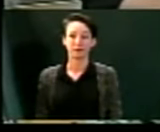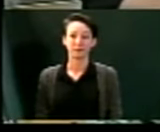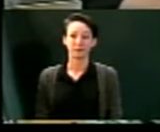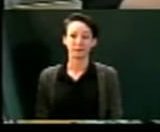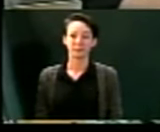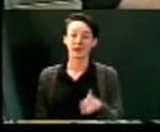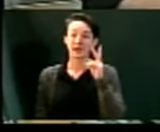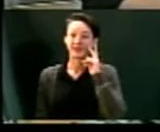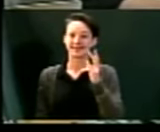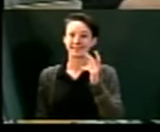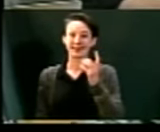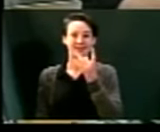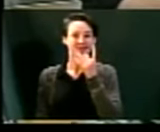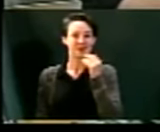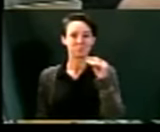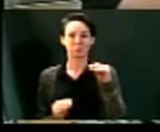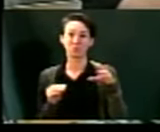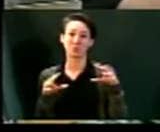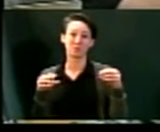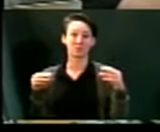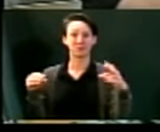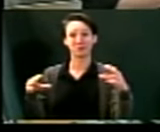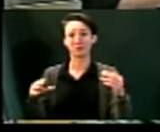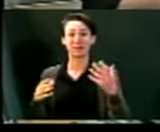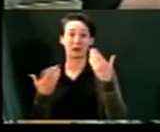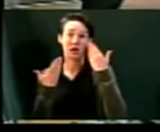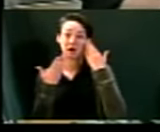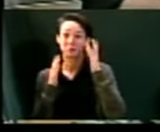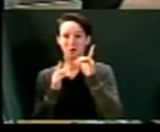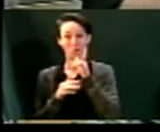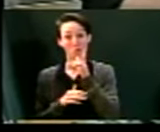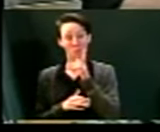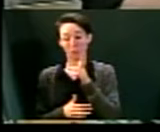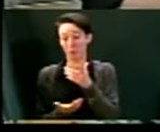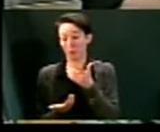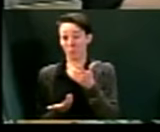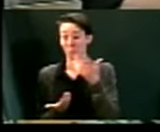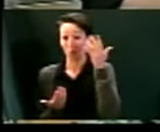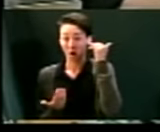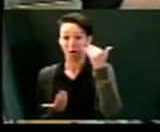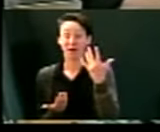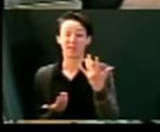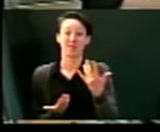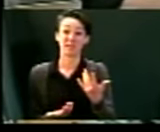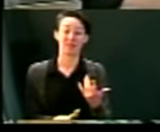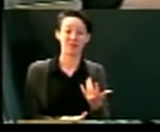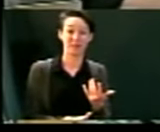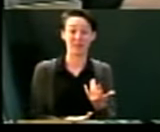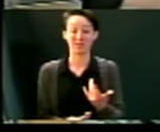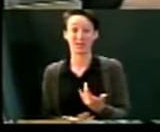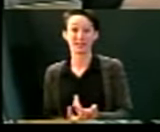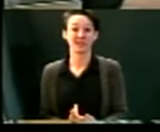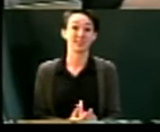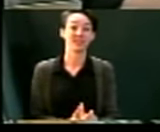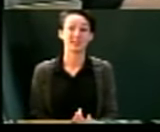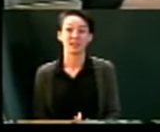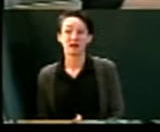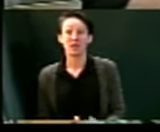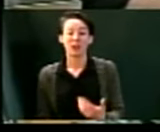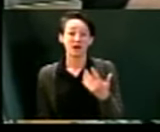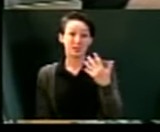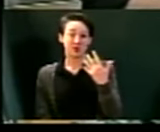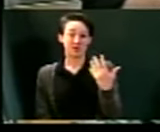I see all these lights on. I'm not sure why. I'm like, okay. Okay, so 5